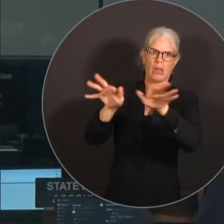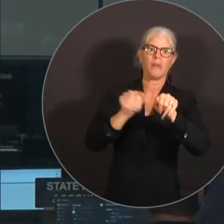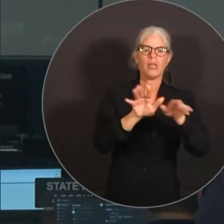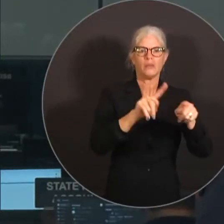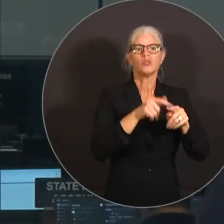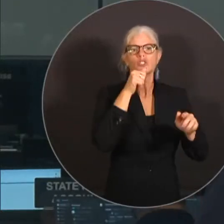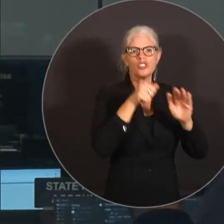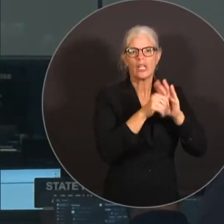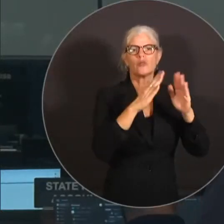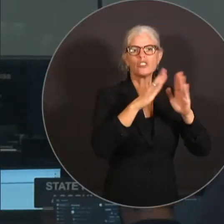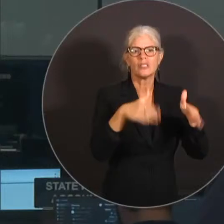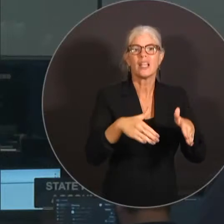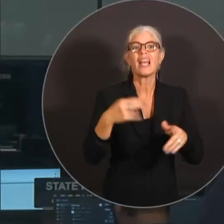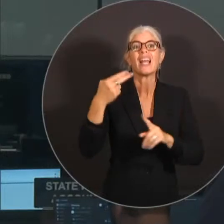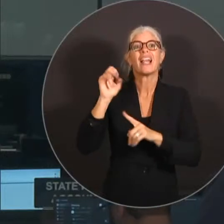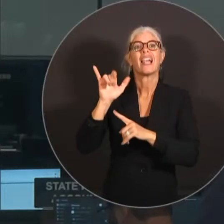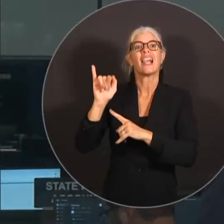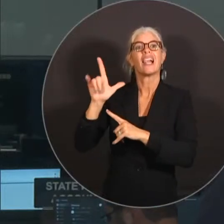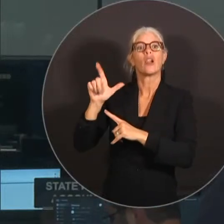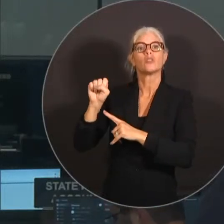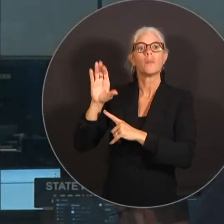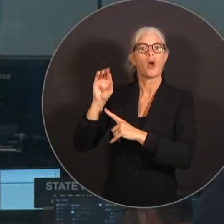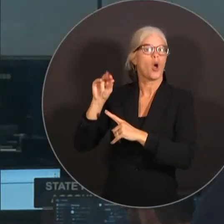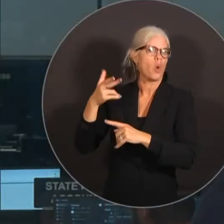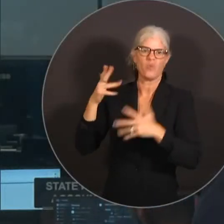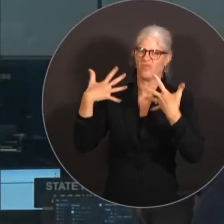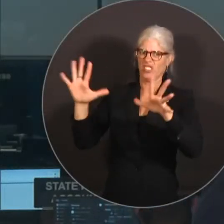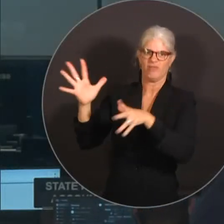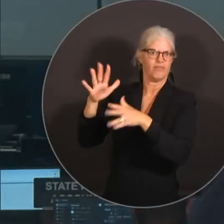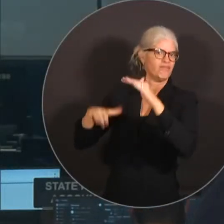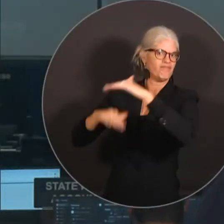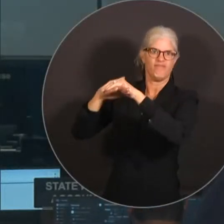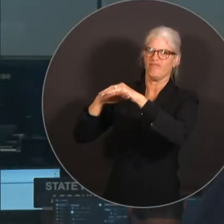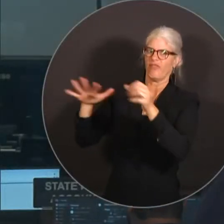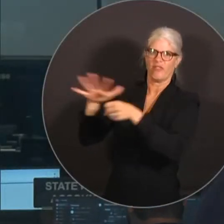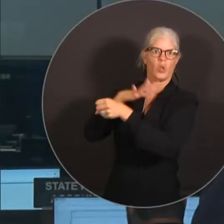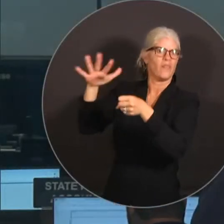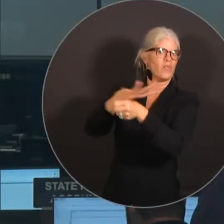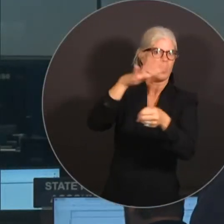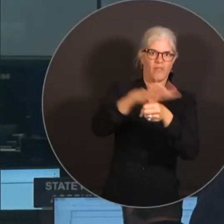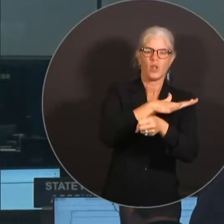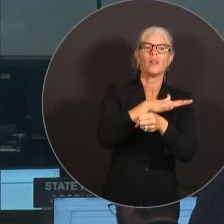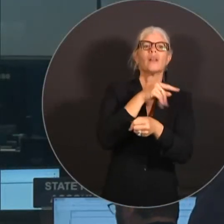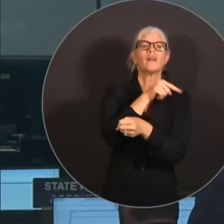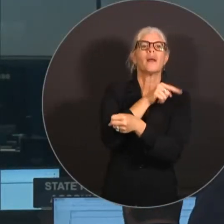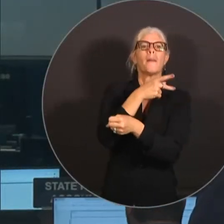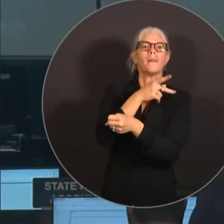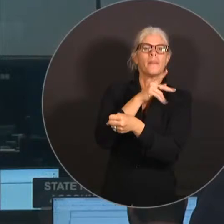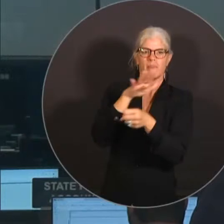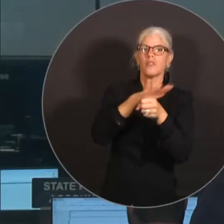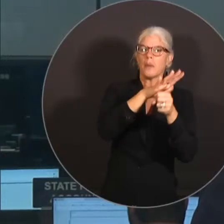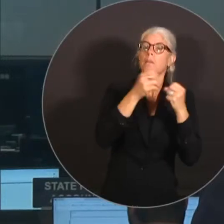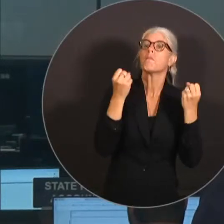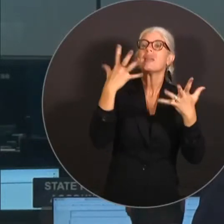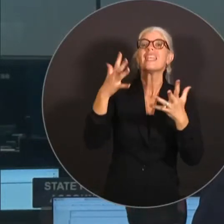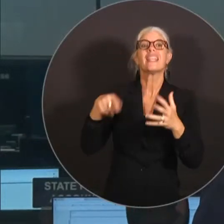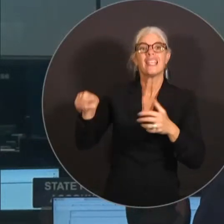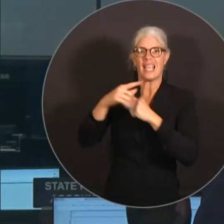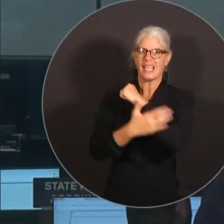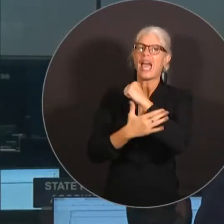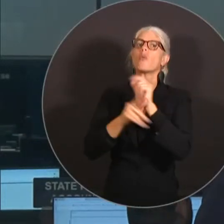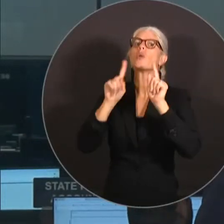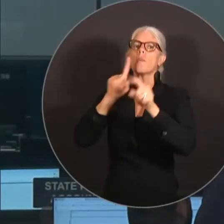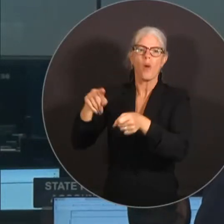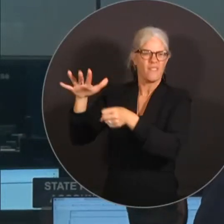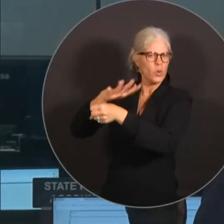instance, Hillsborough reported a couple of maxed out. Pinellas reported a couple of maxed out. But every county that reported something maxed out still said, even though it was a